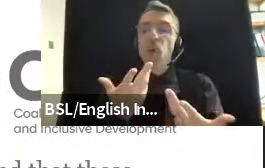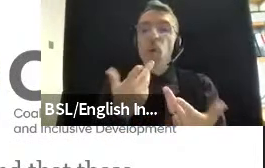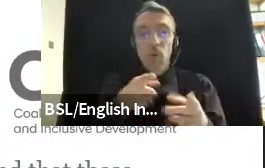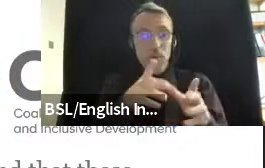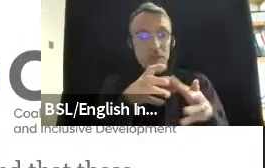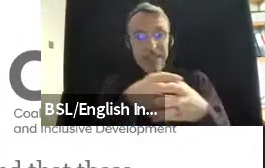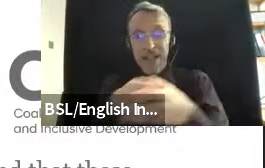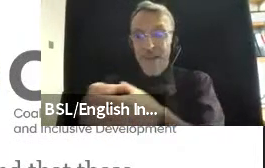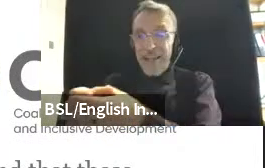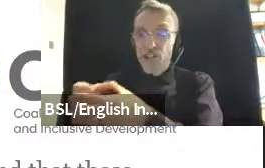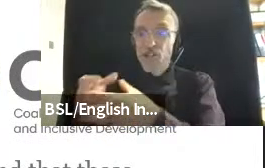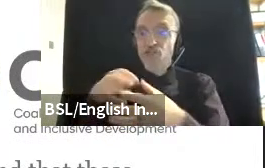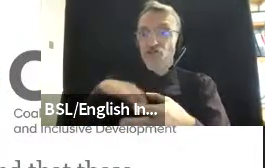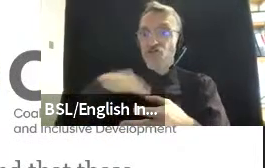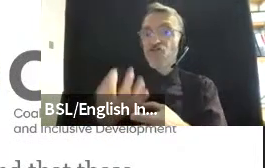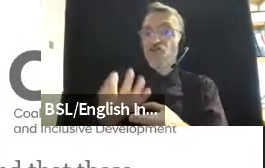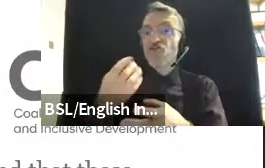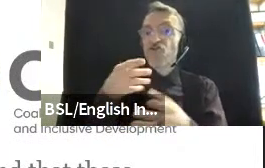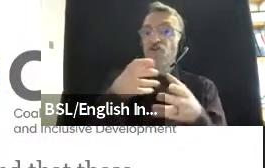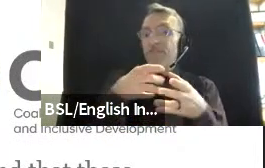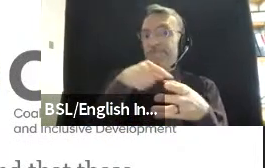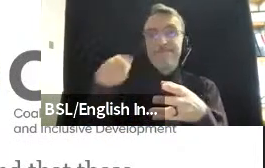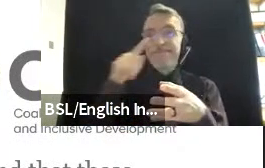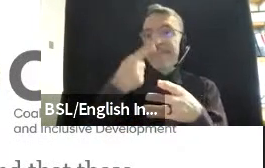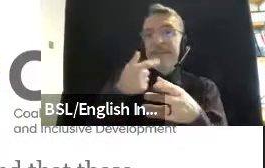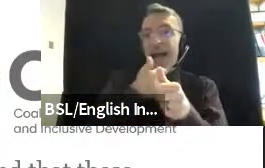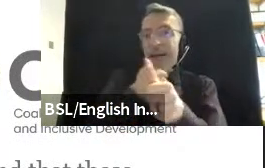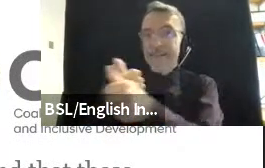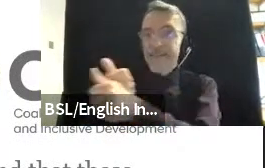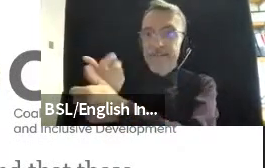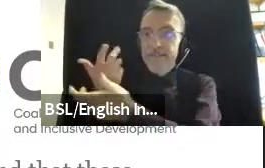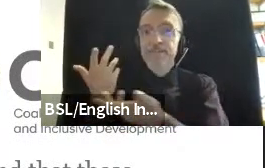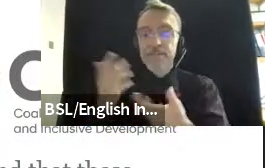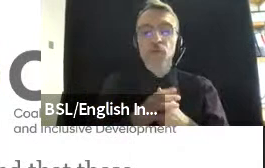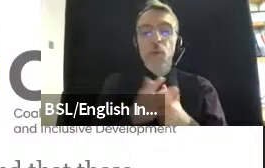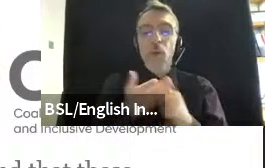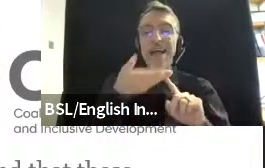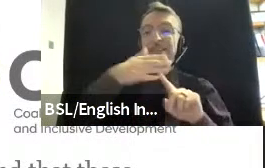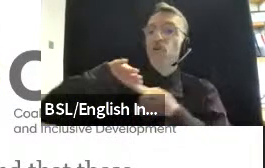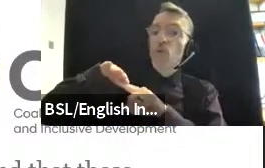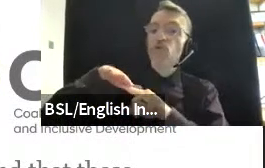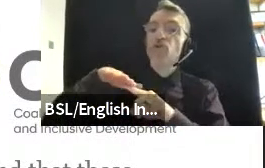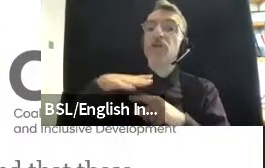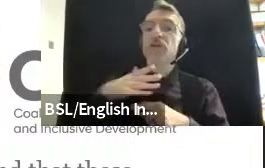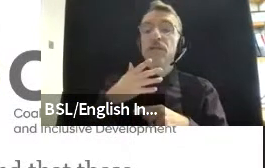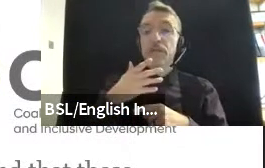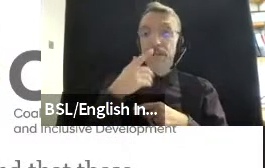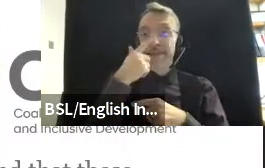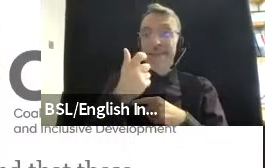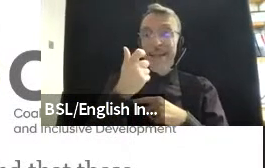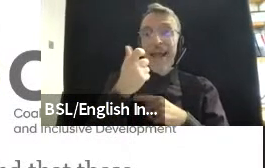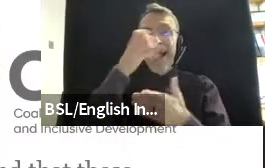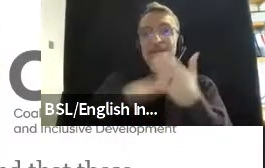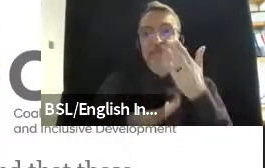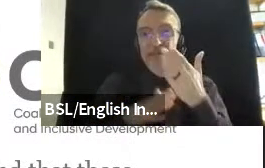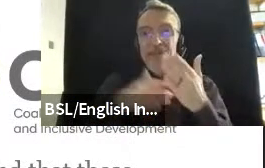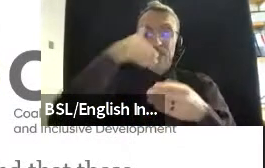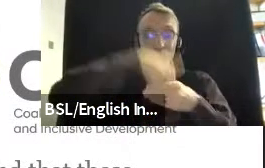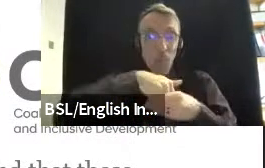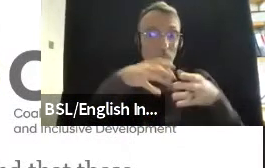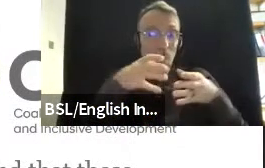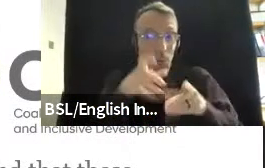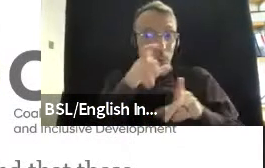groups. It should be recognized that exclusion and marginalization can be experienced from within the